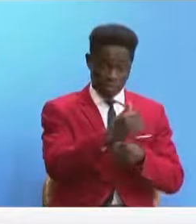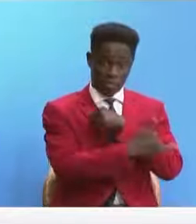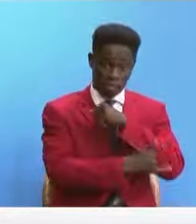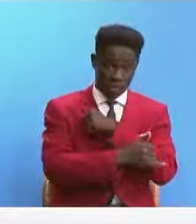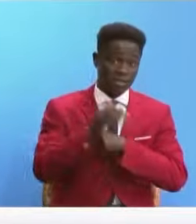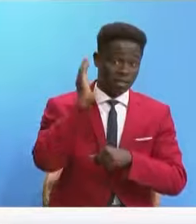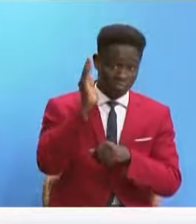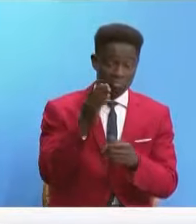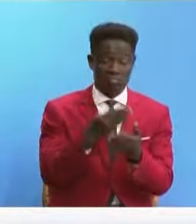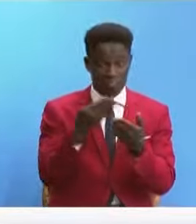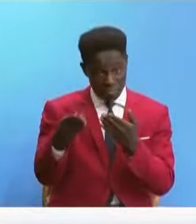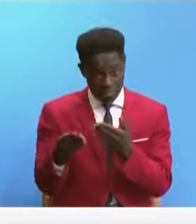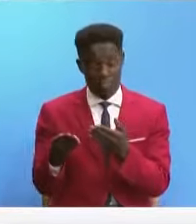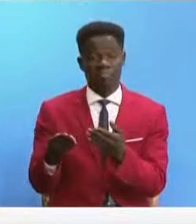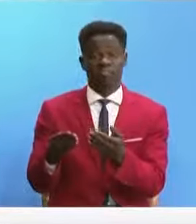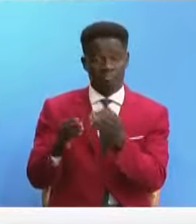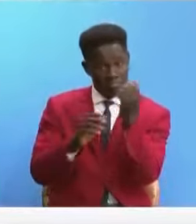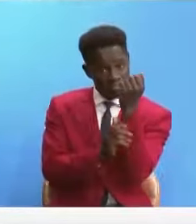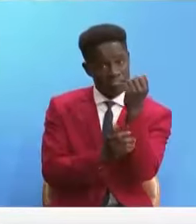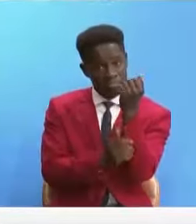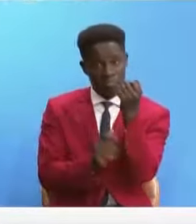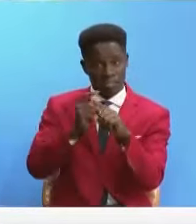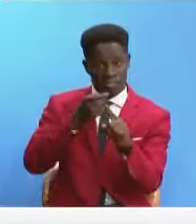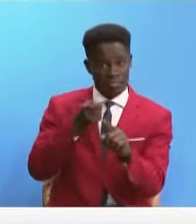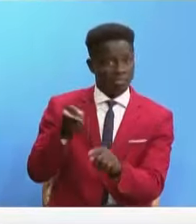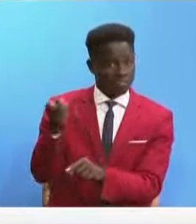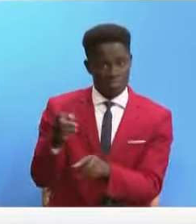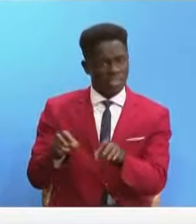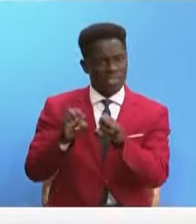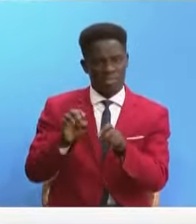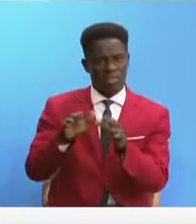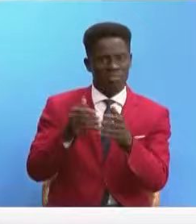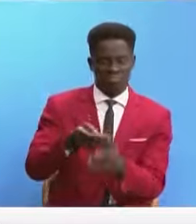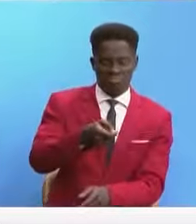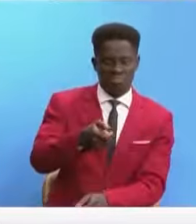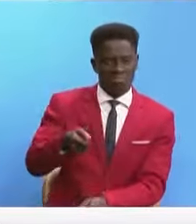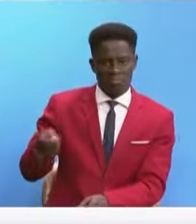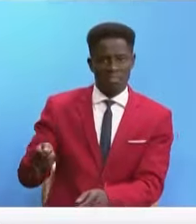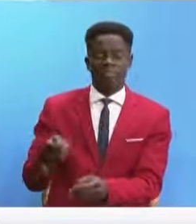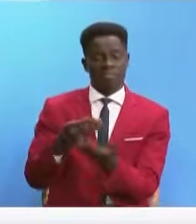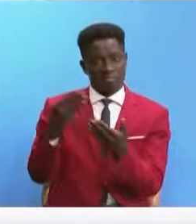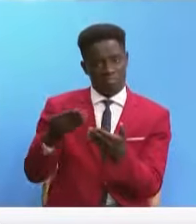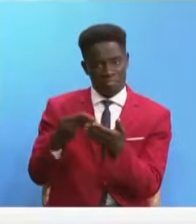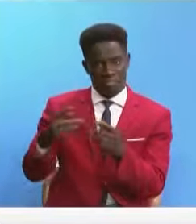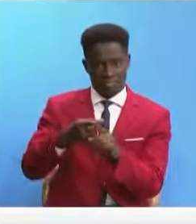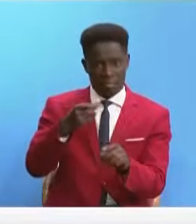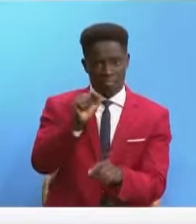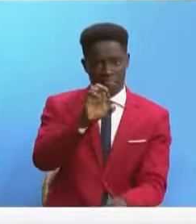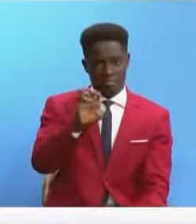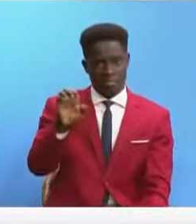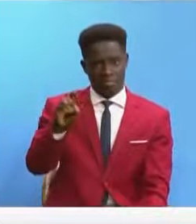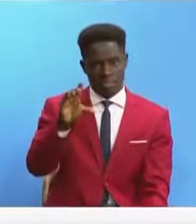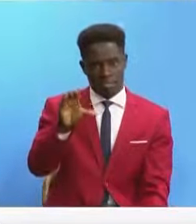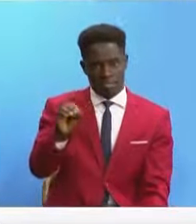to Seedco to go to Burundi to see how the agriculture sector is operating in the country and offer technical support. We know we